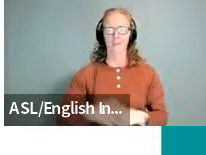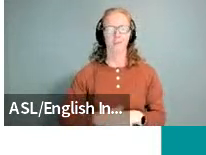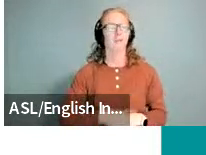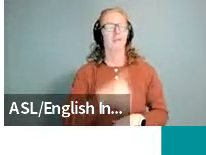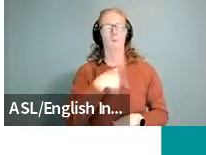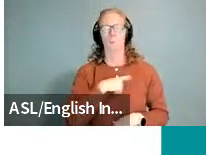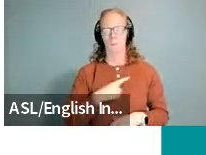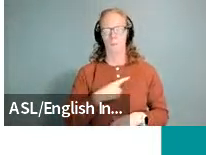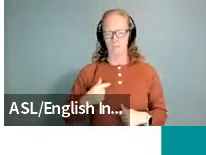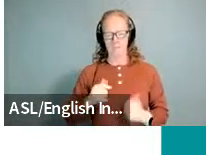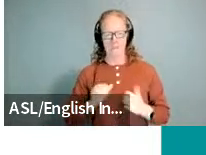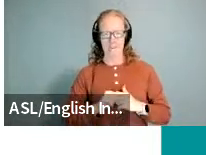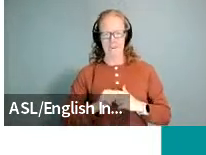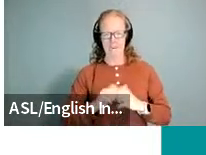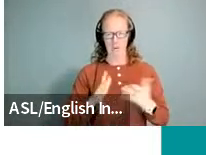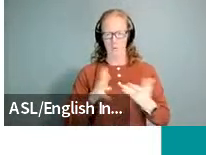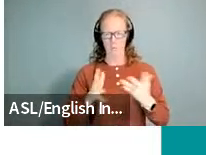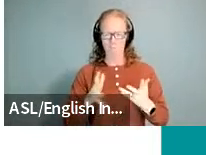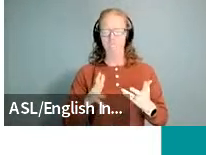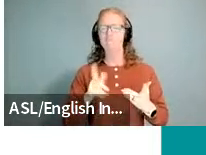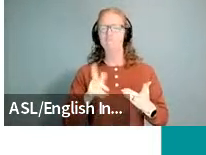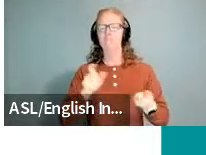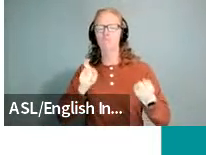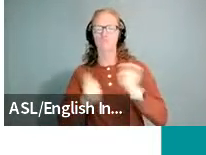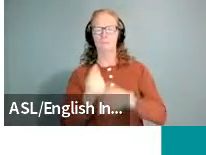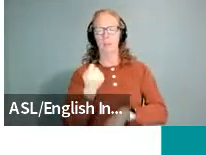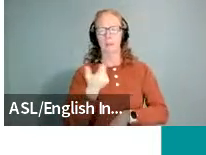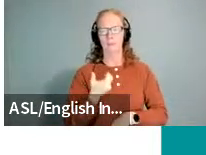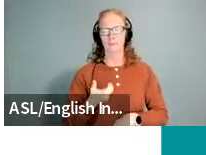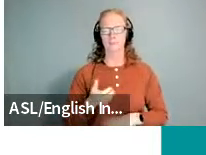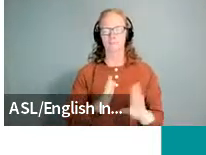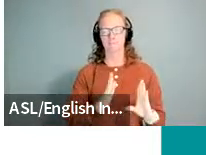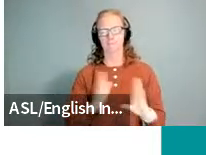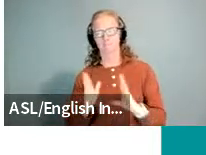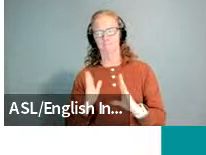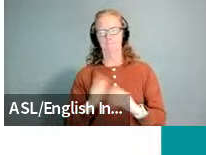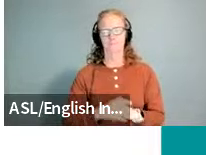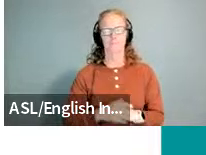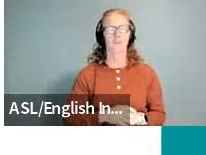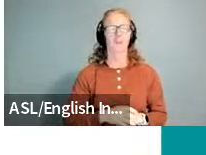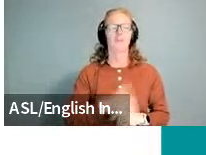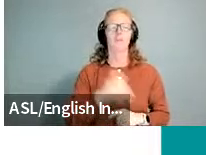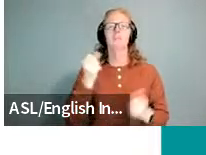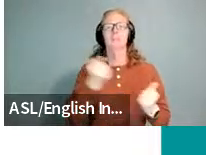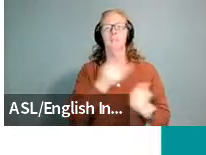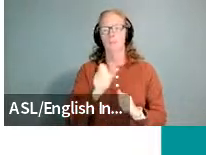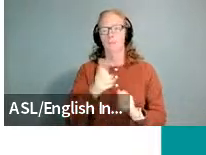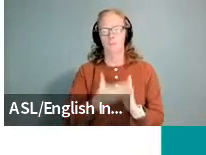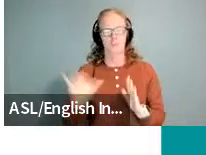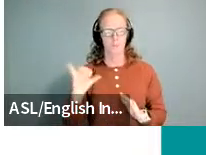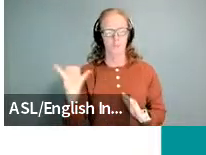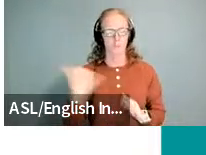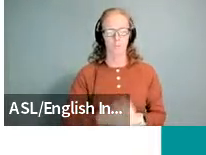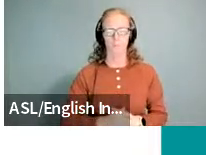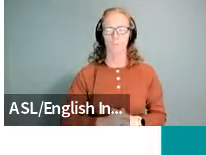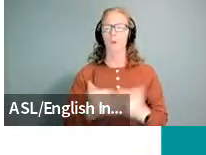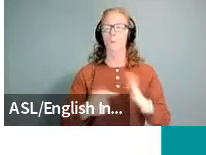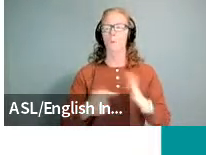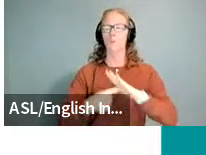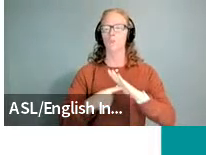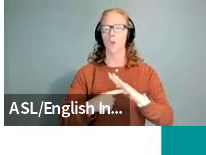we deliver a project like this. And, there's several other market conditions, but I'd like to go to the next slide and kind of